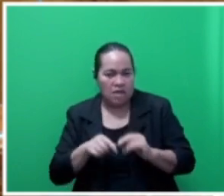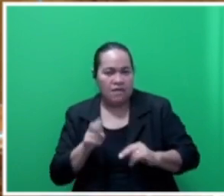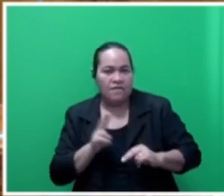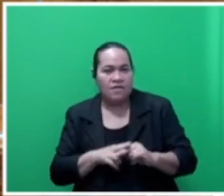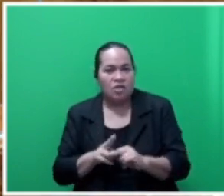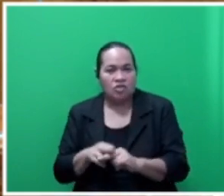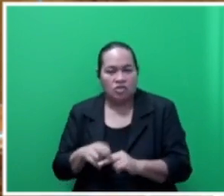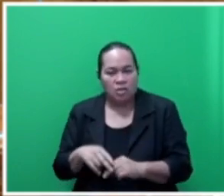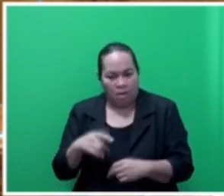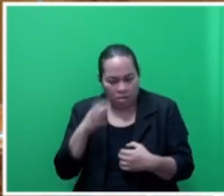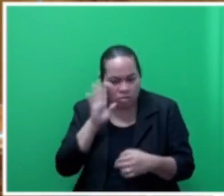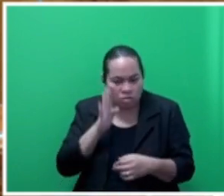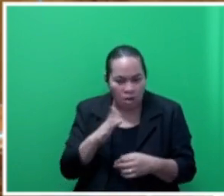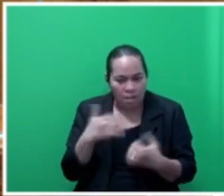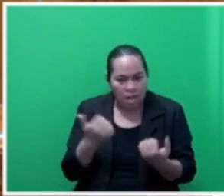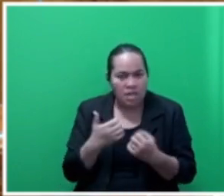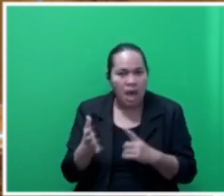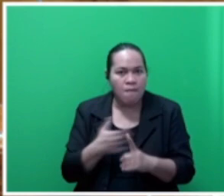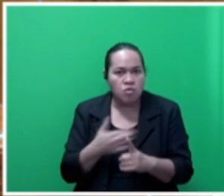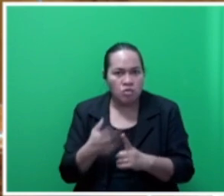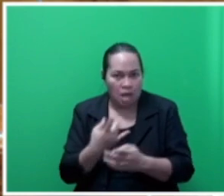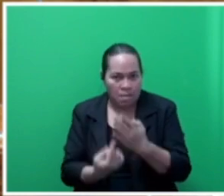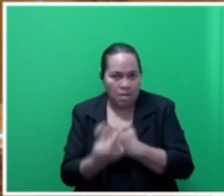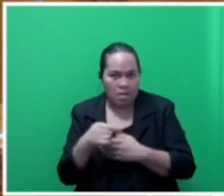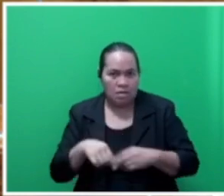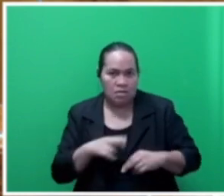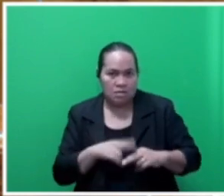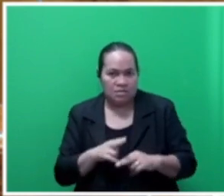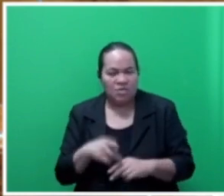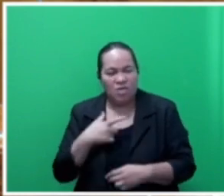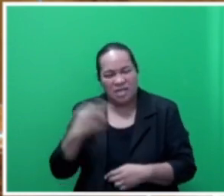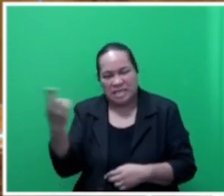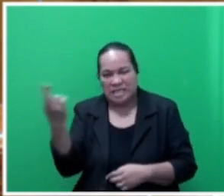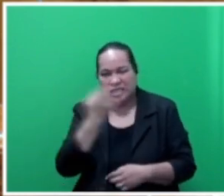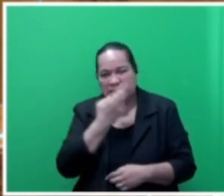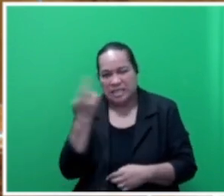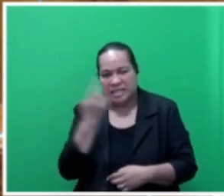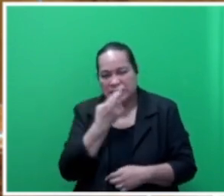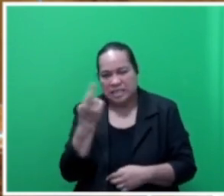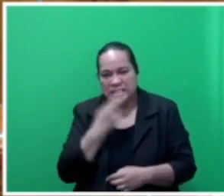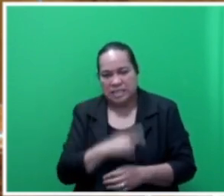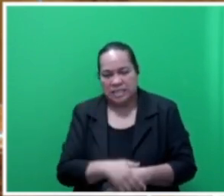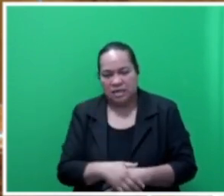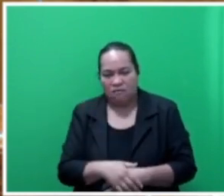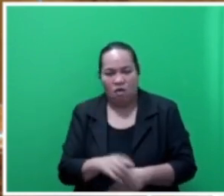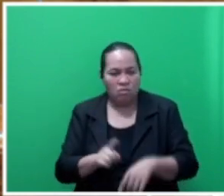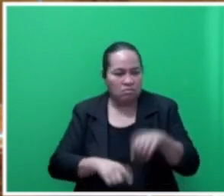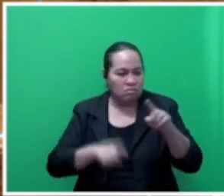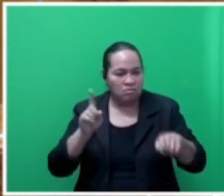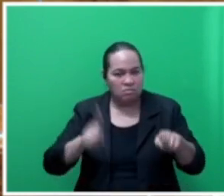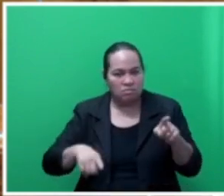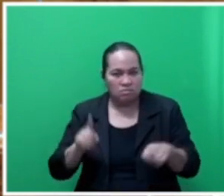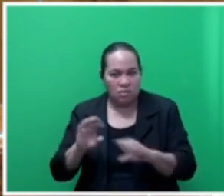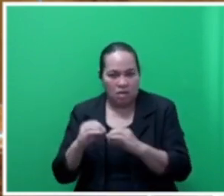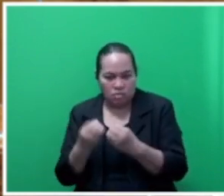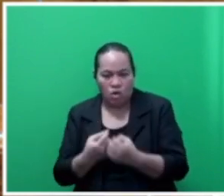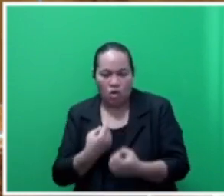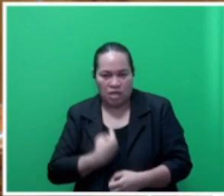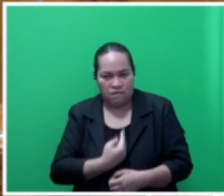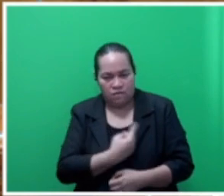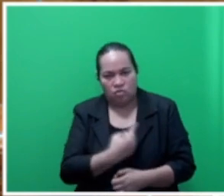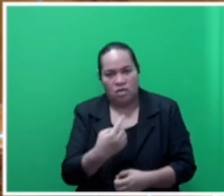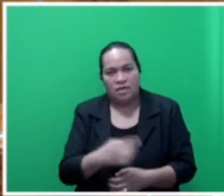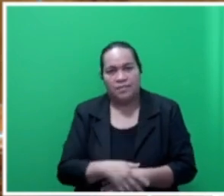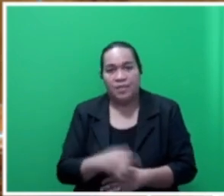critical to ensure confidence. The risk is just too high for all parties. So I said